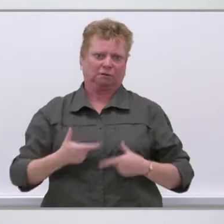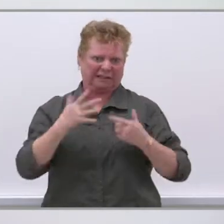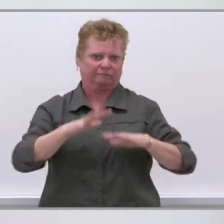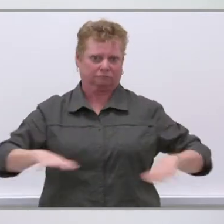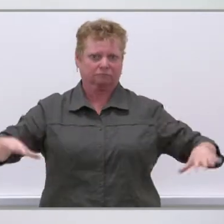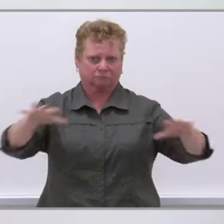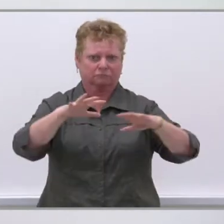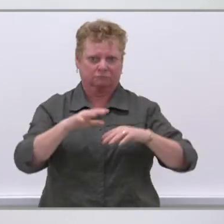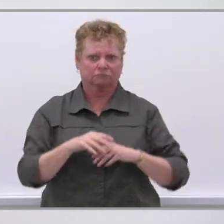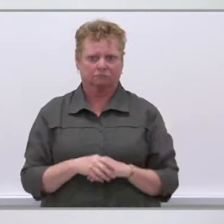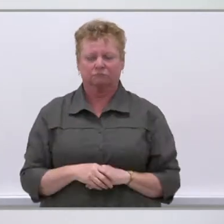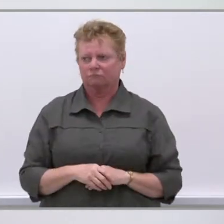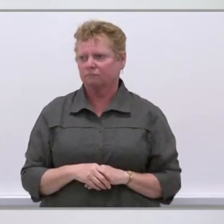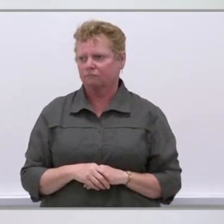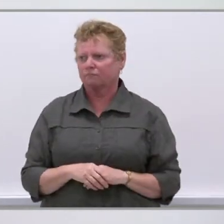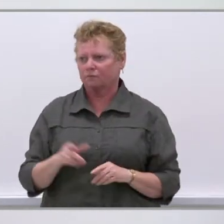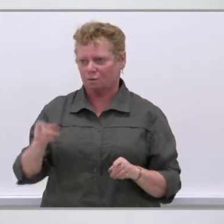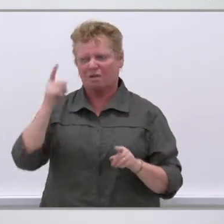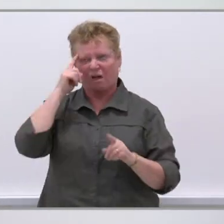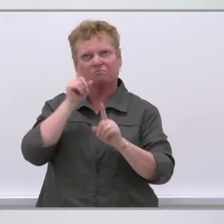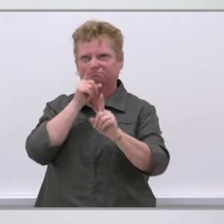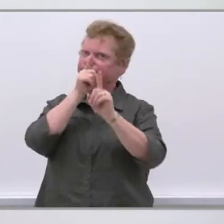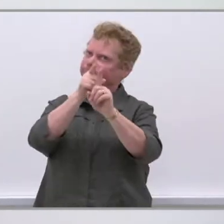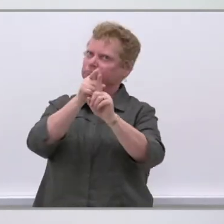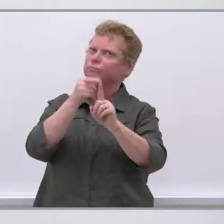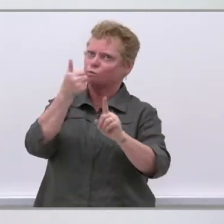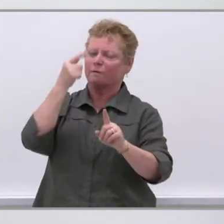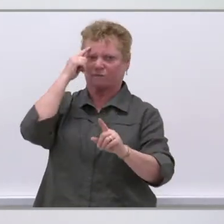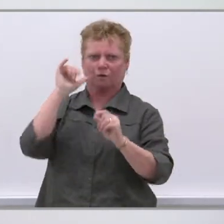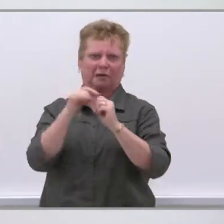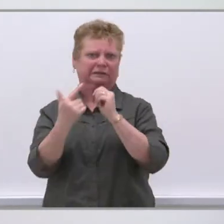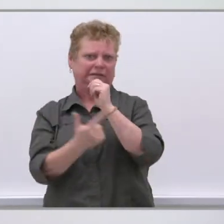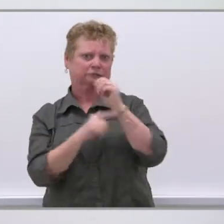So that's what that group thought the purpose of the legislation was.